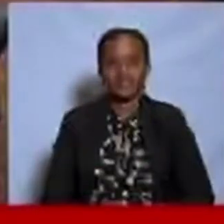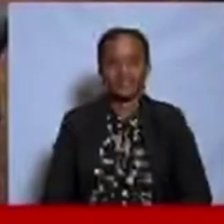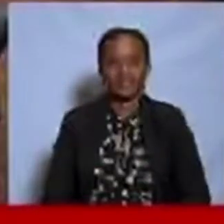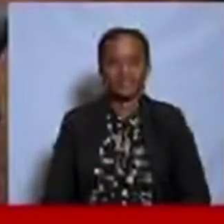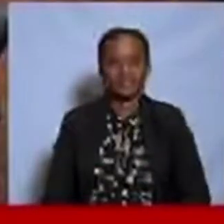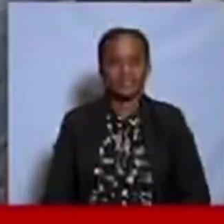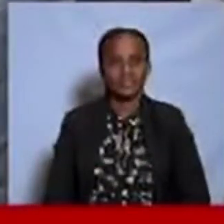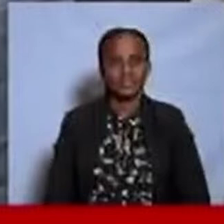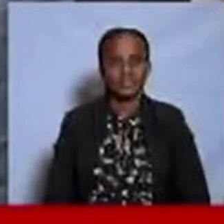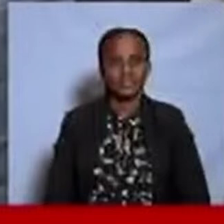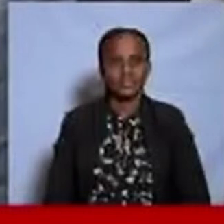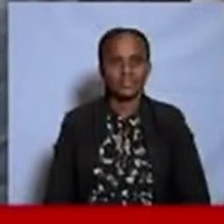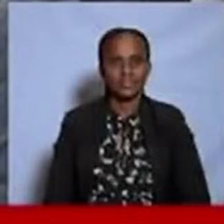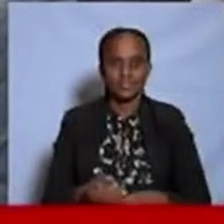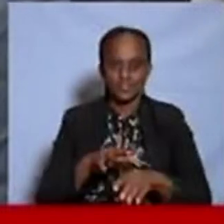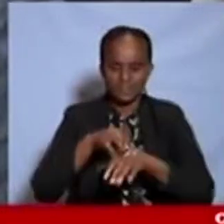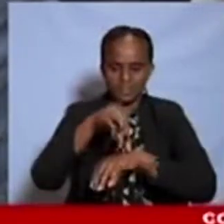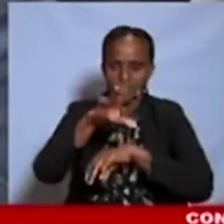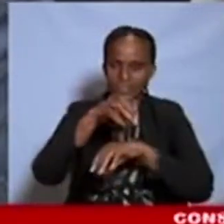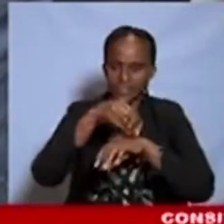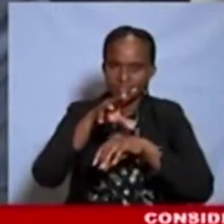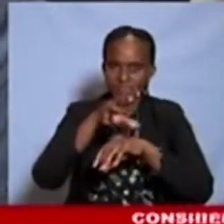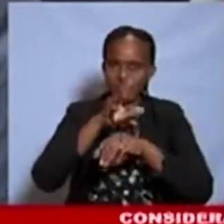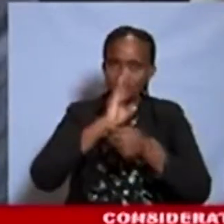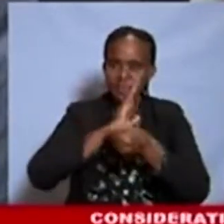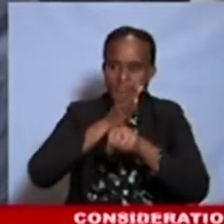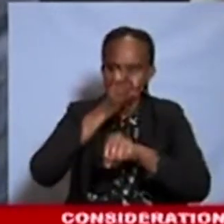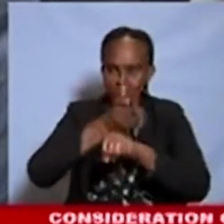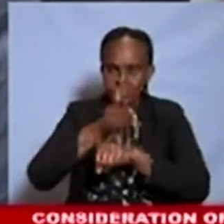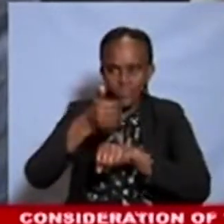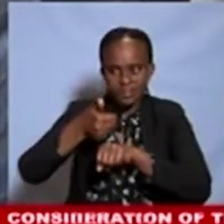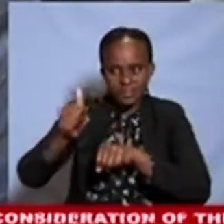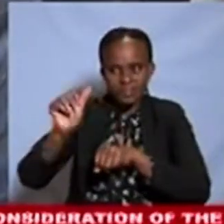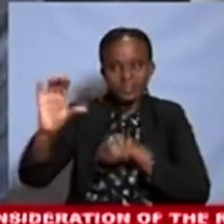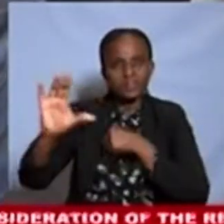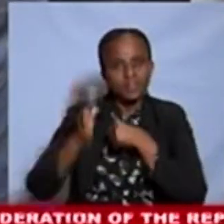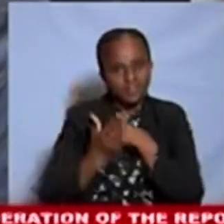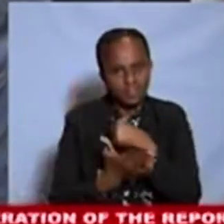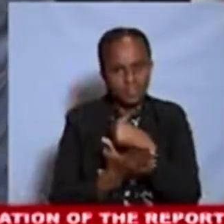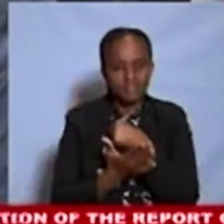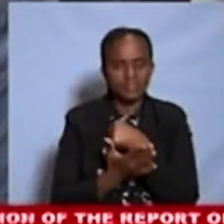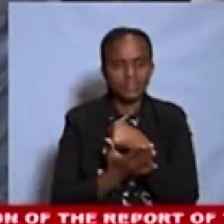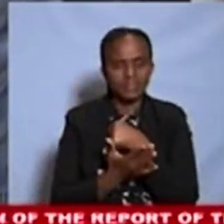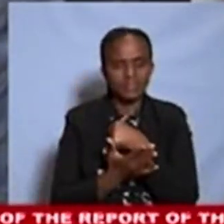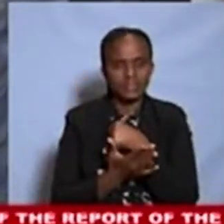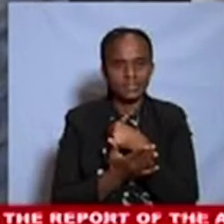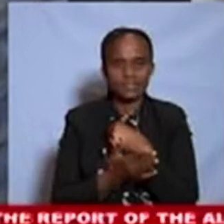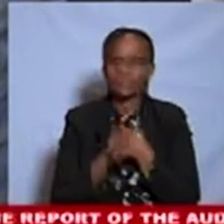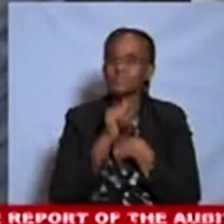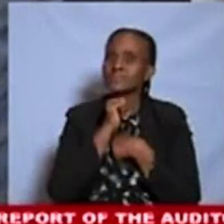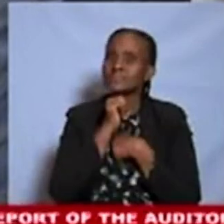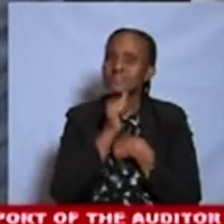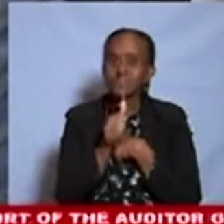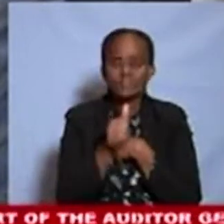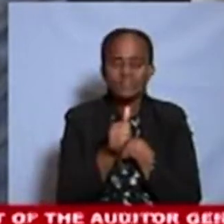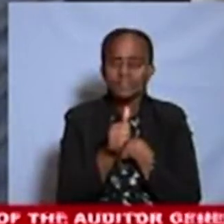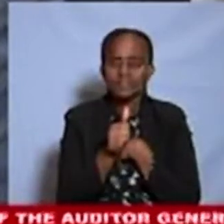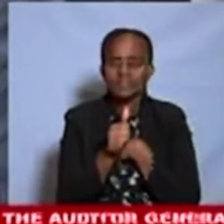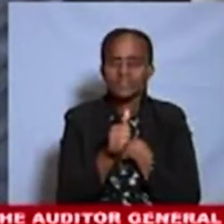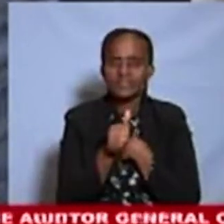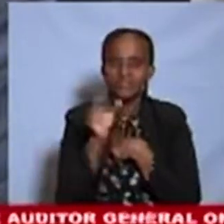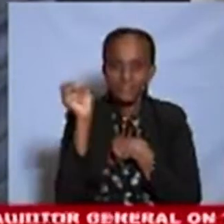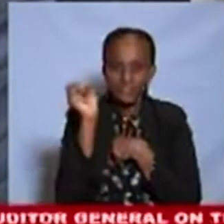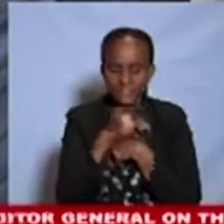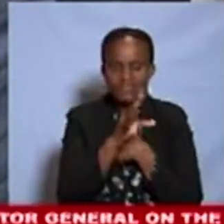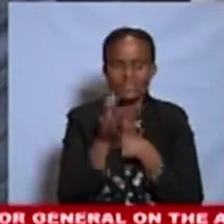Maybe I should do further guide that upon his return, he was not deployed